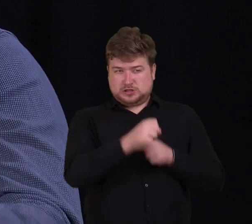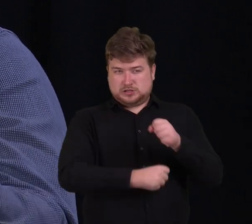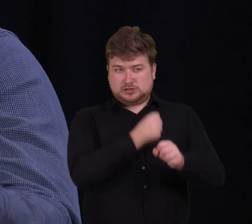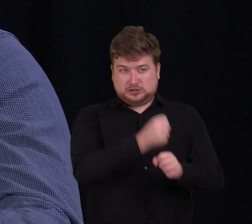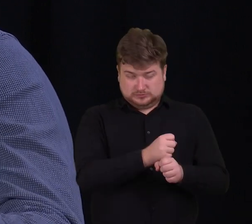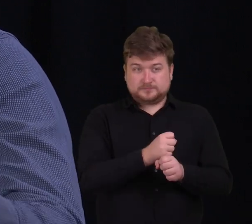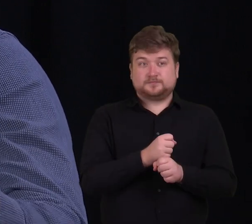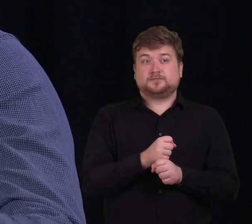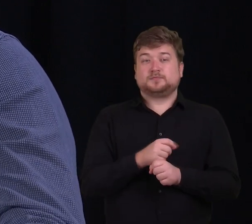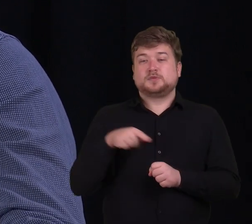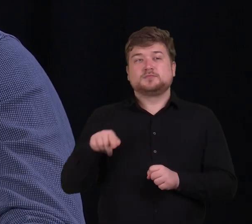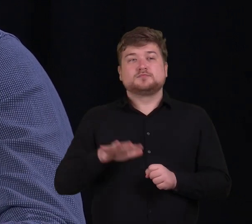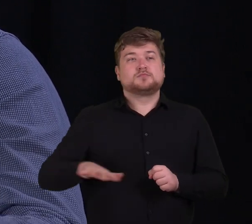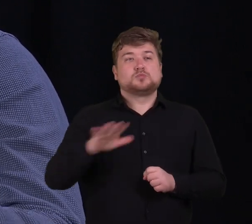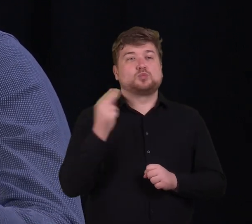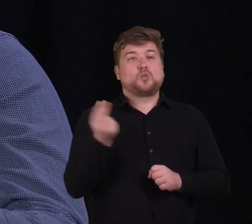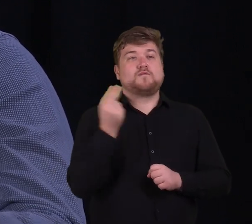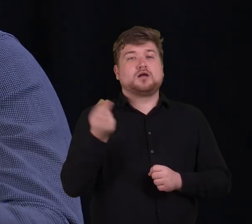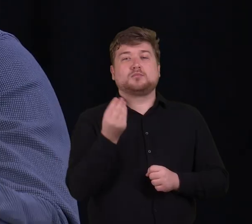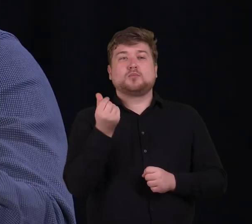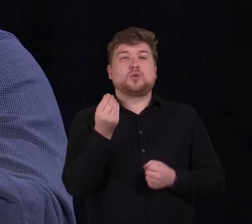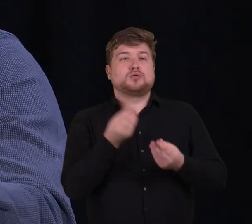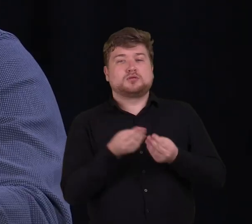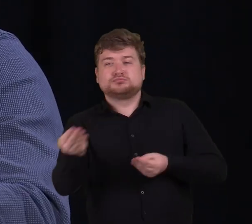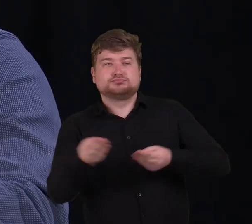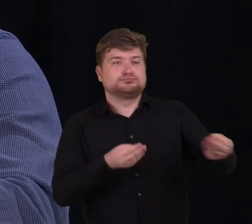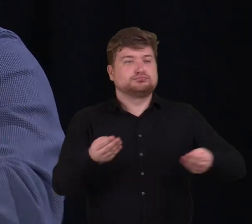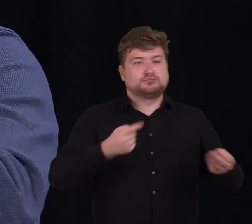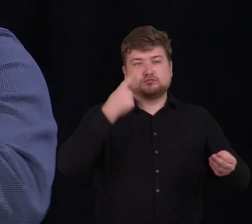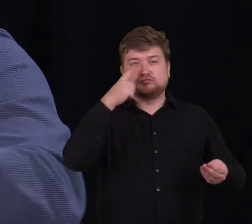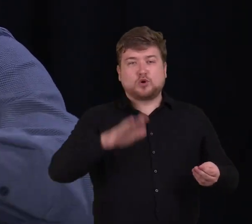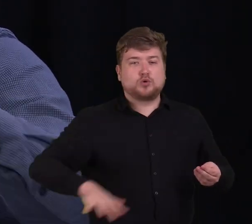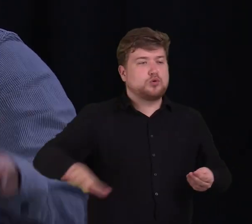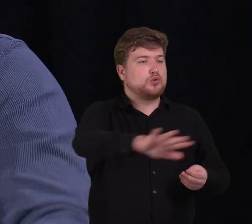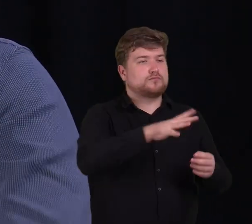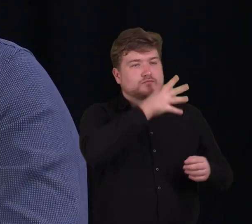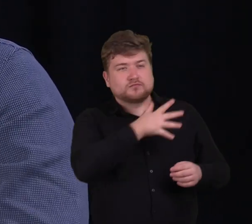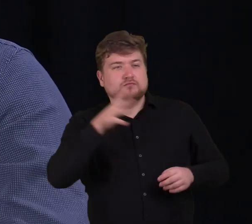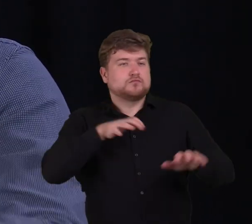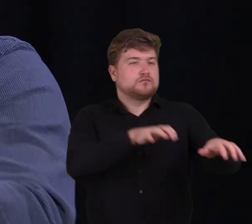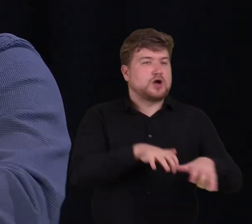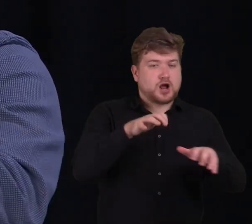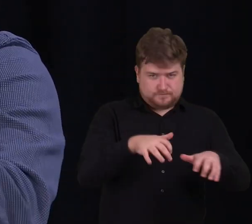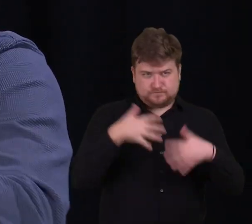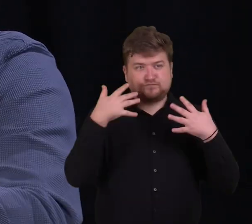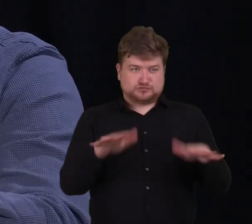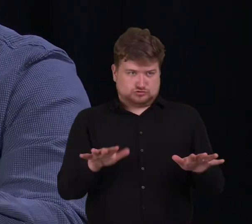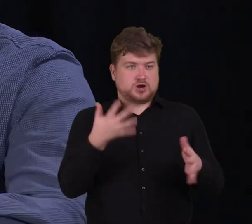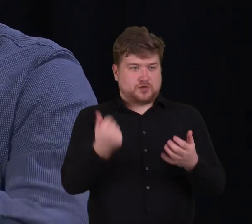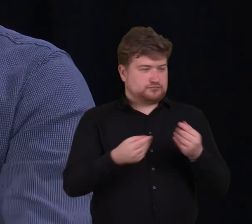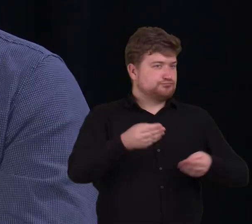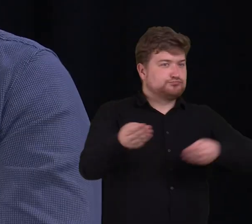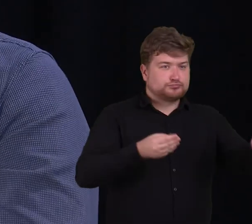some investments that are not connected to farming directly, or forestry or fishery or whatever is